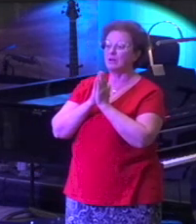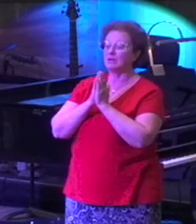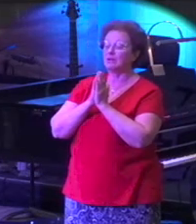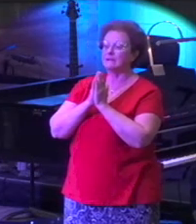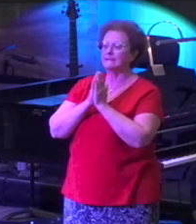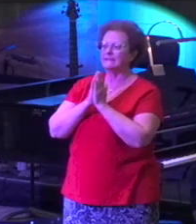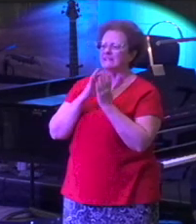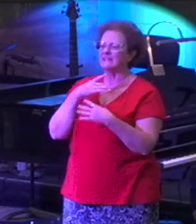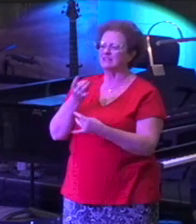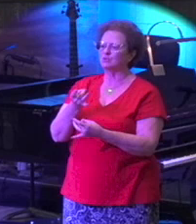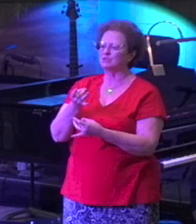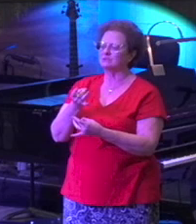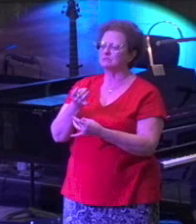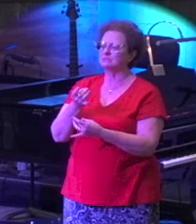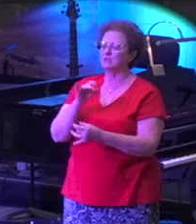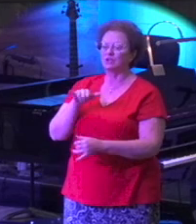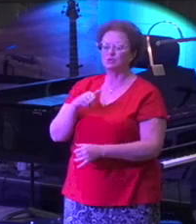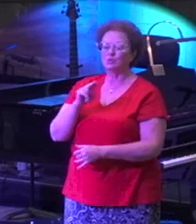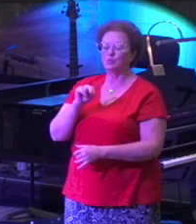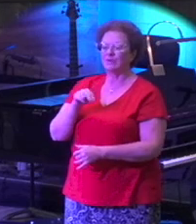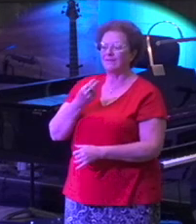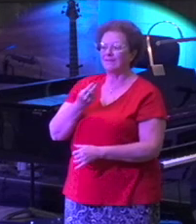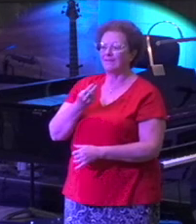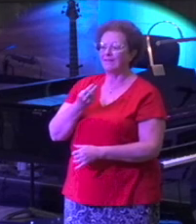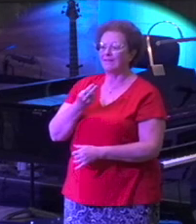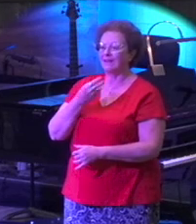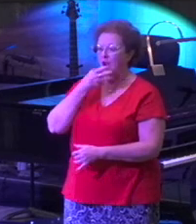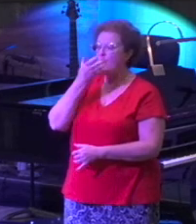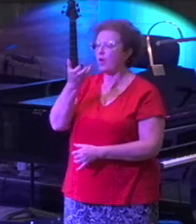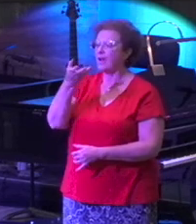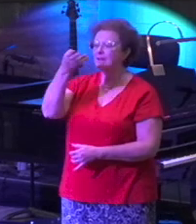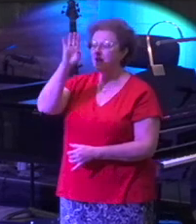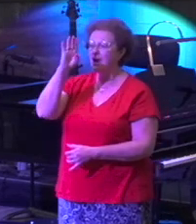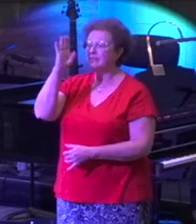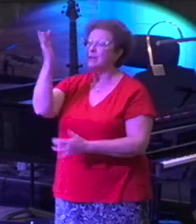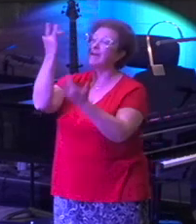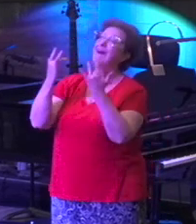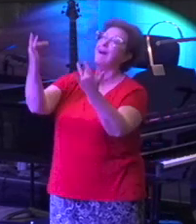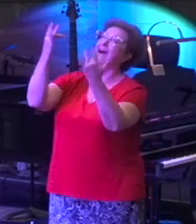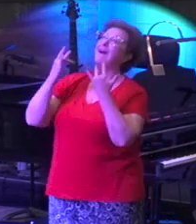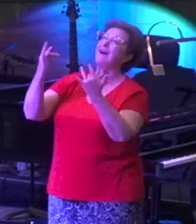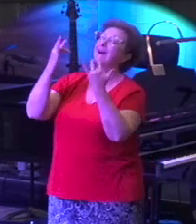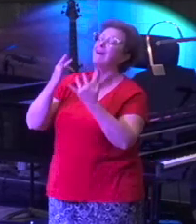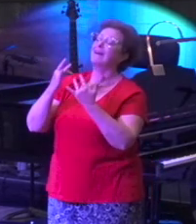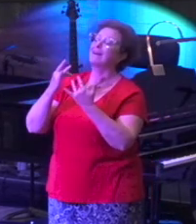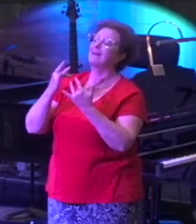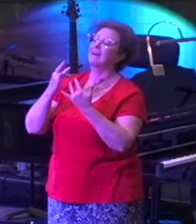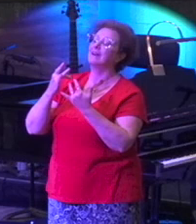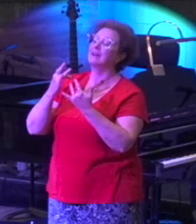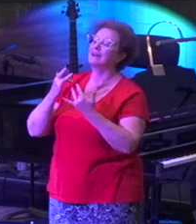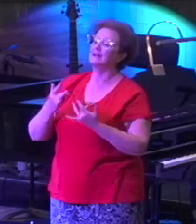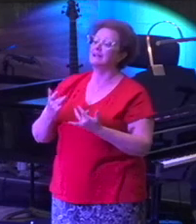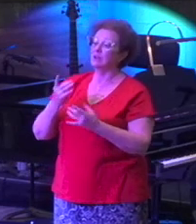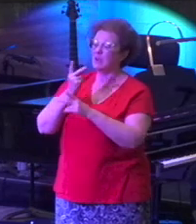ironic. Jonah actually cries out to God for mercy. The very thing that he wanted to